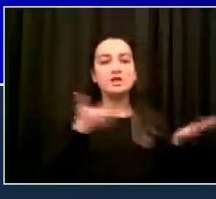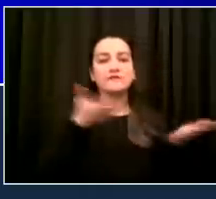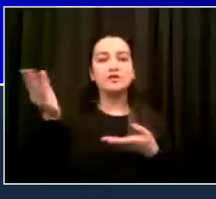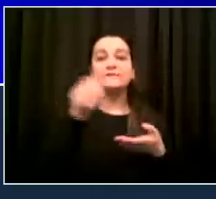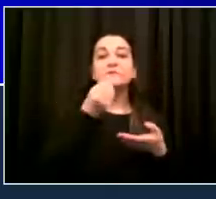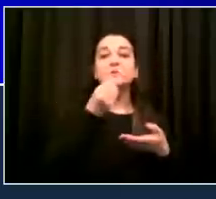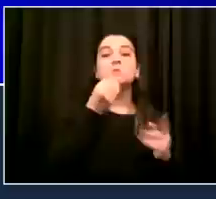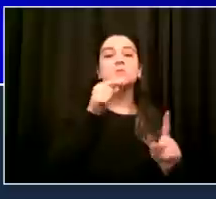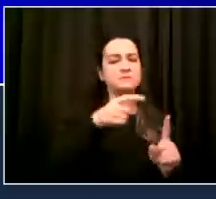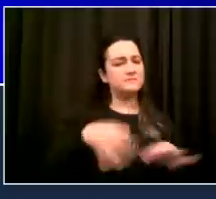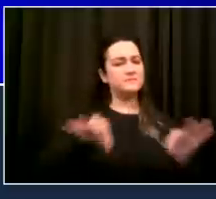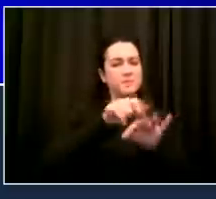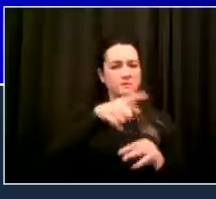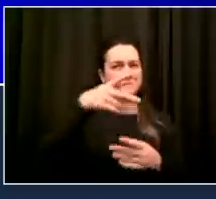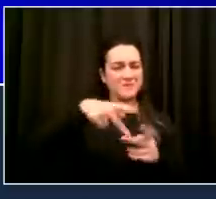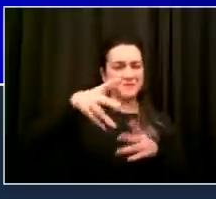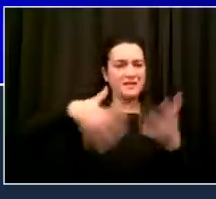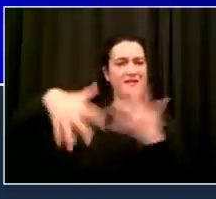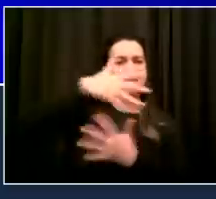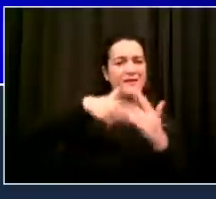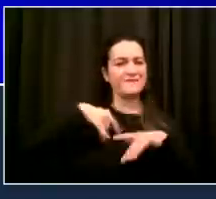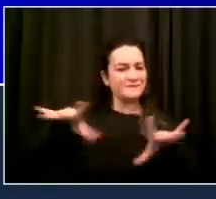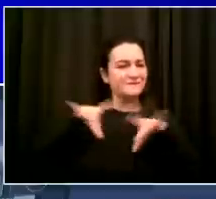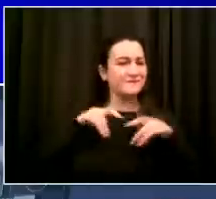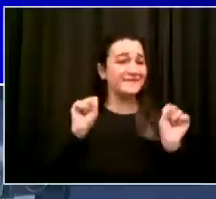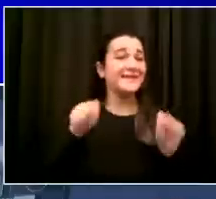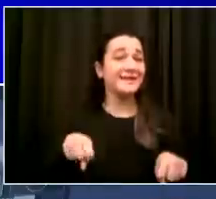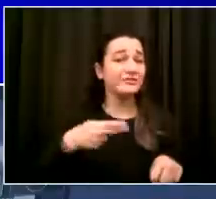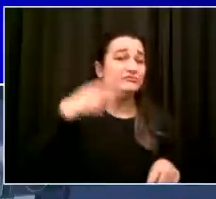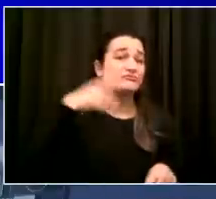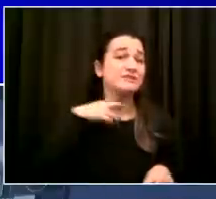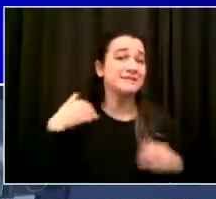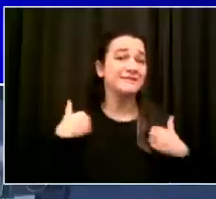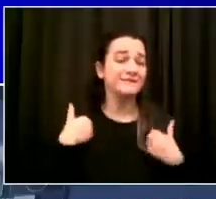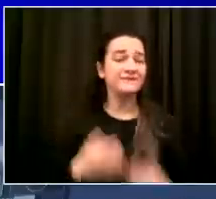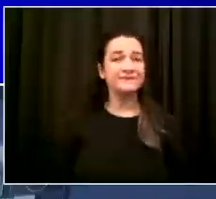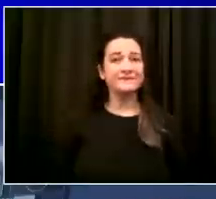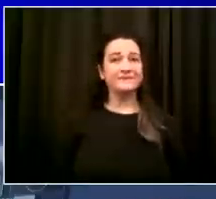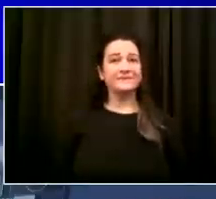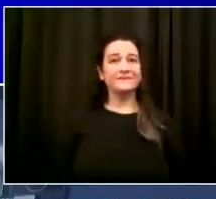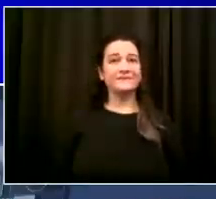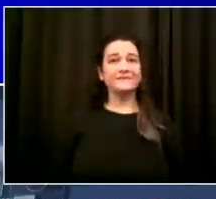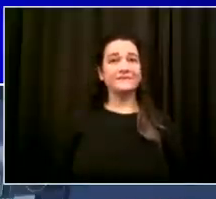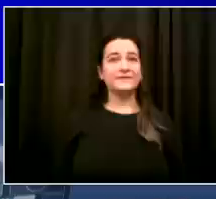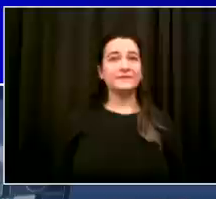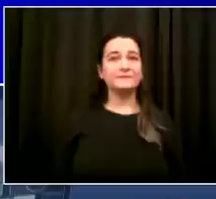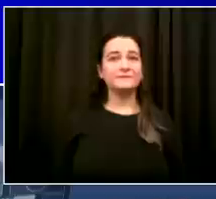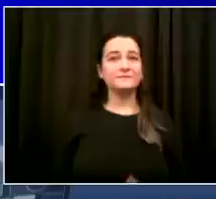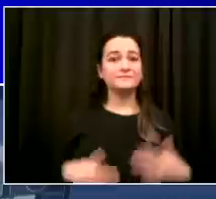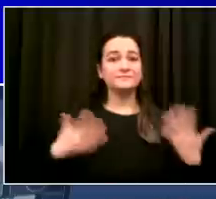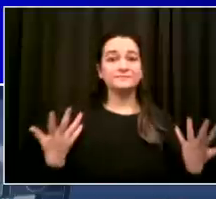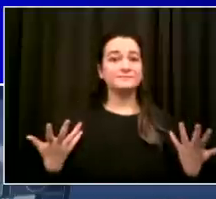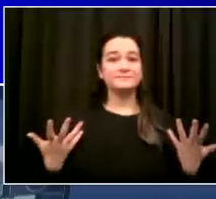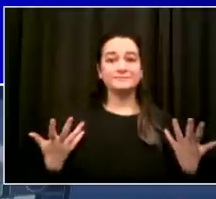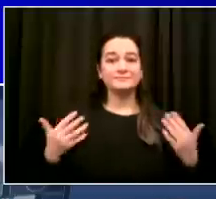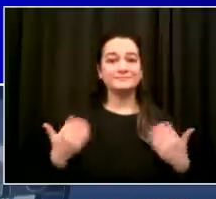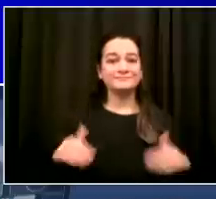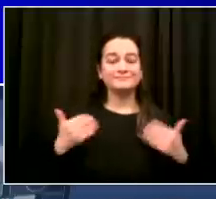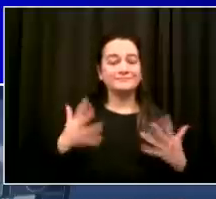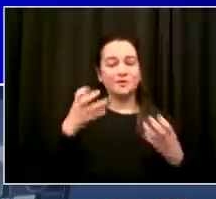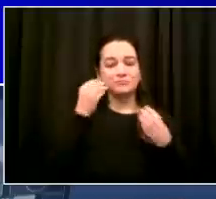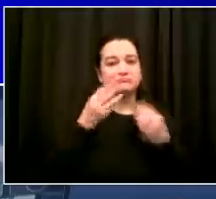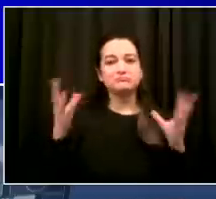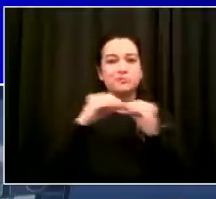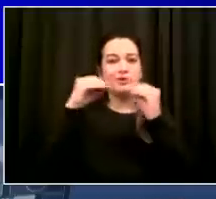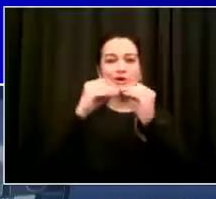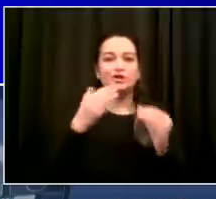is amazing news, you might say, and it's such a welcome moment for the people of the city, and particularly for the people of